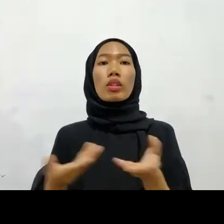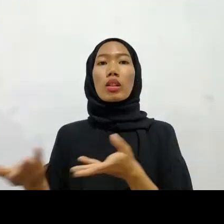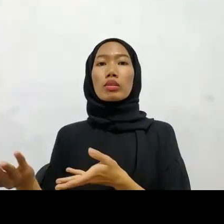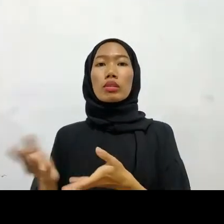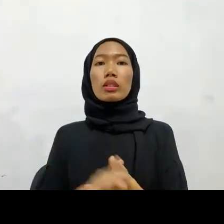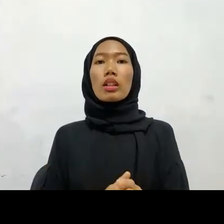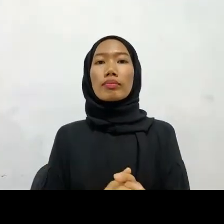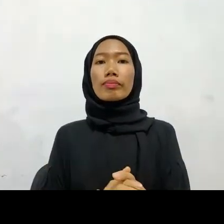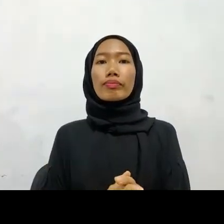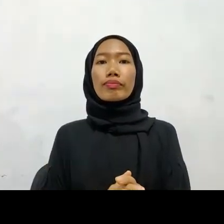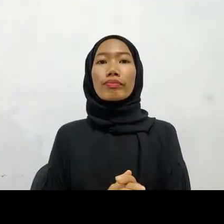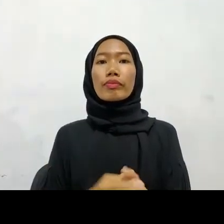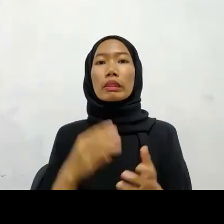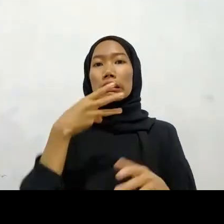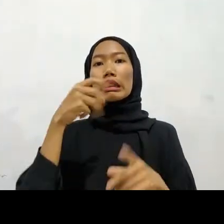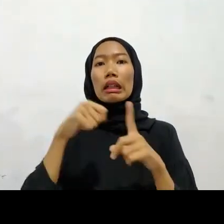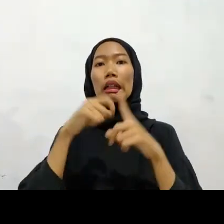Mas.